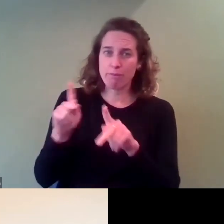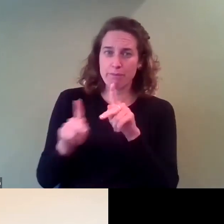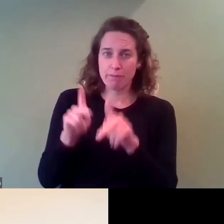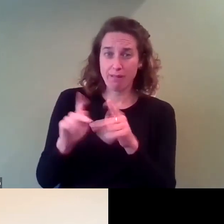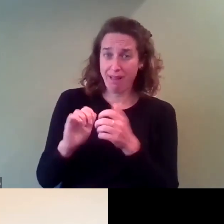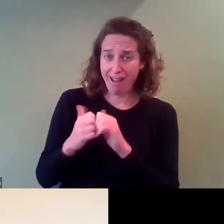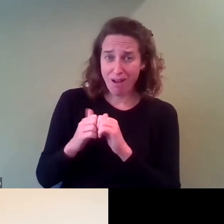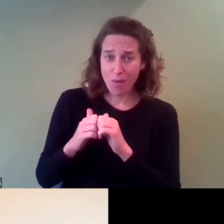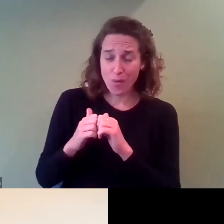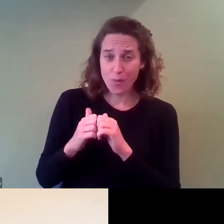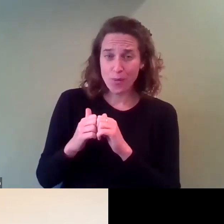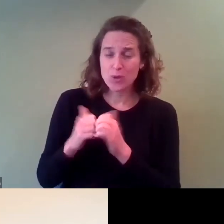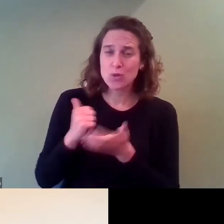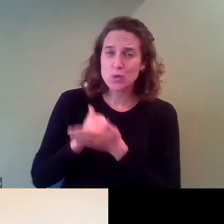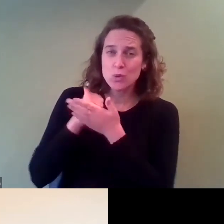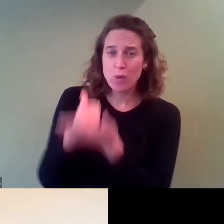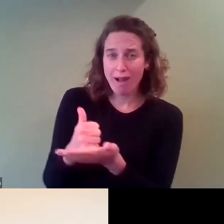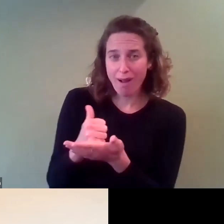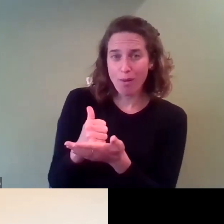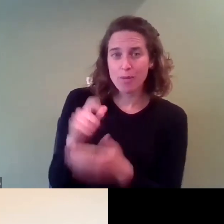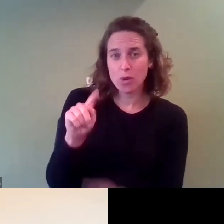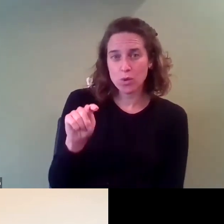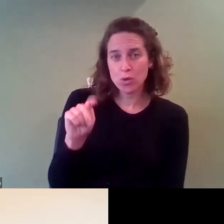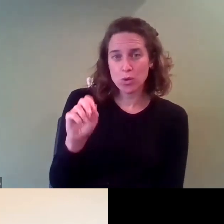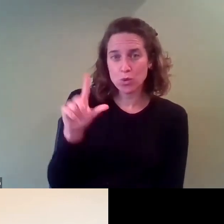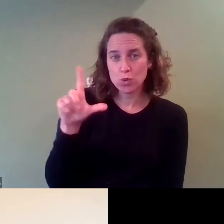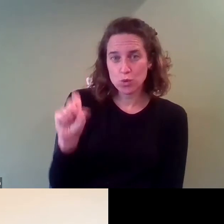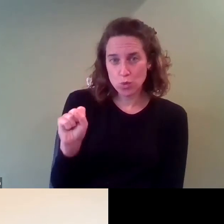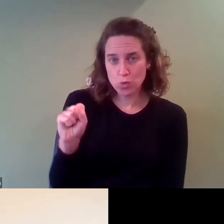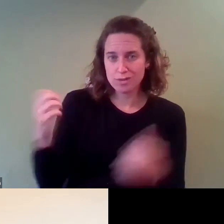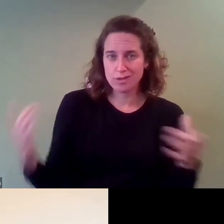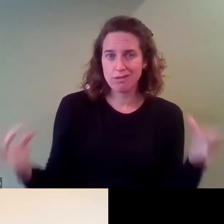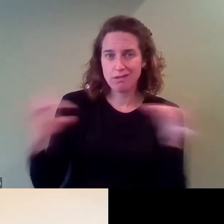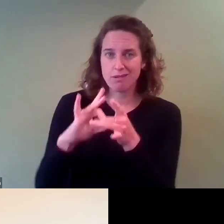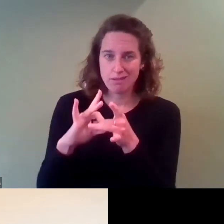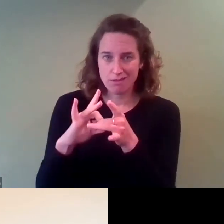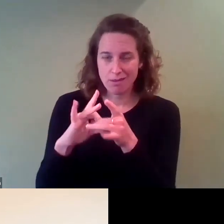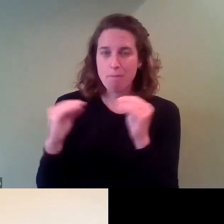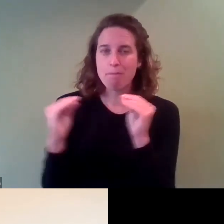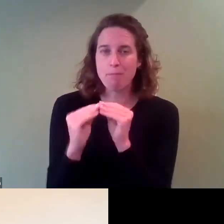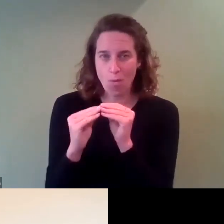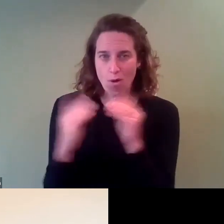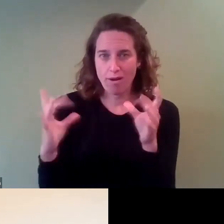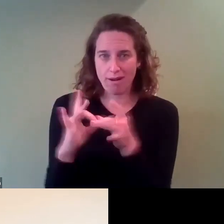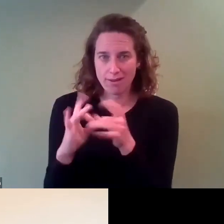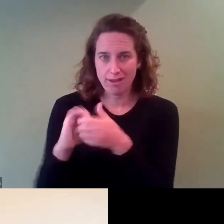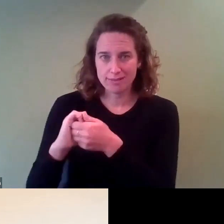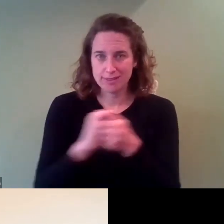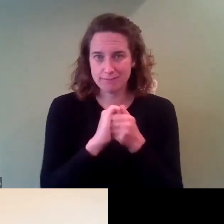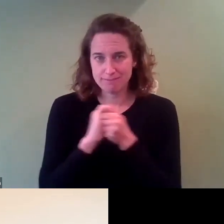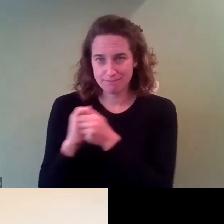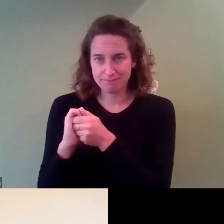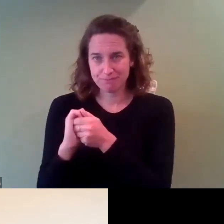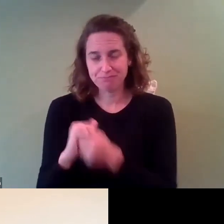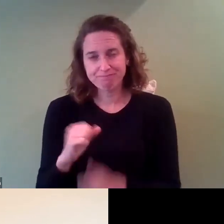help these tools bring us closer together, make us more connected? That's a great way